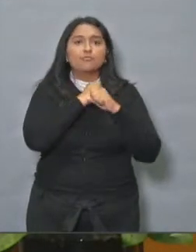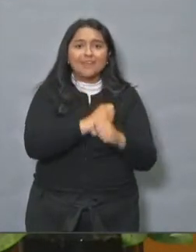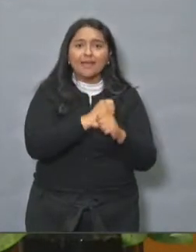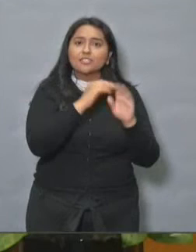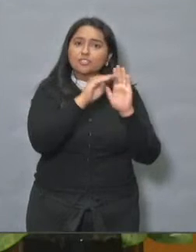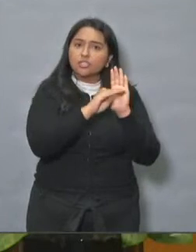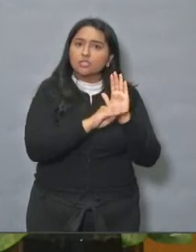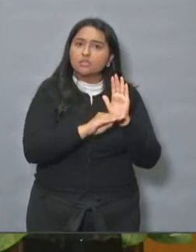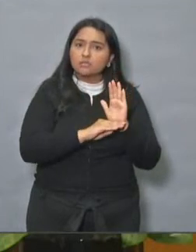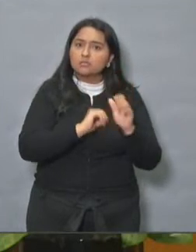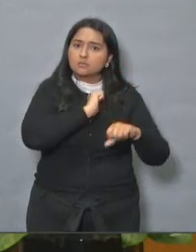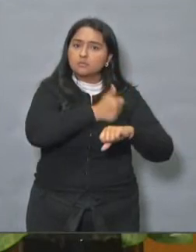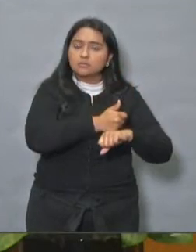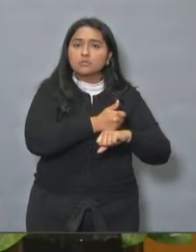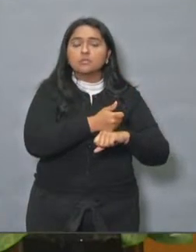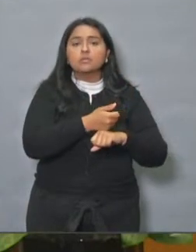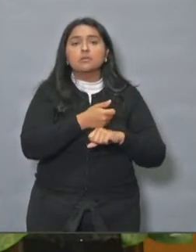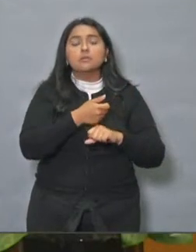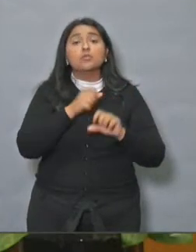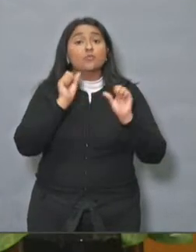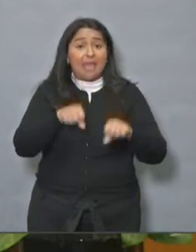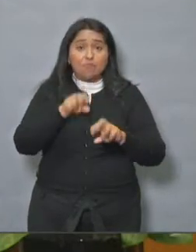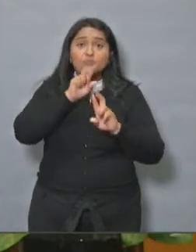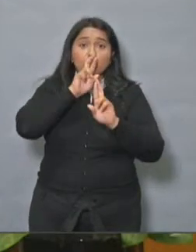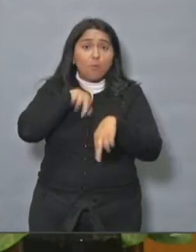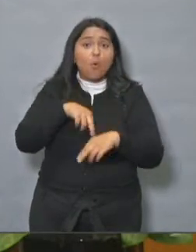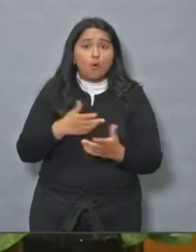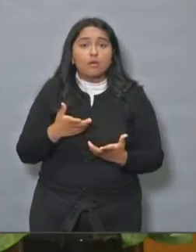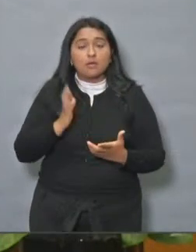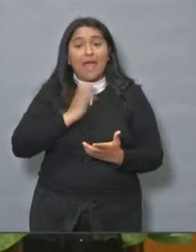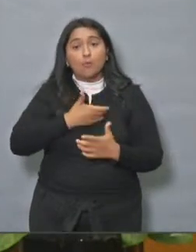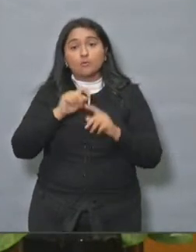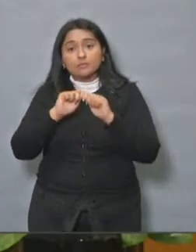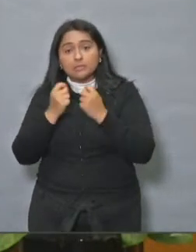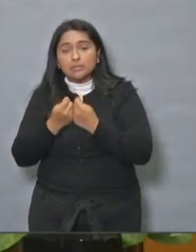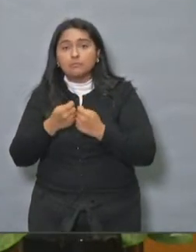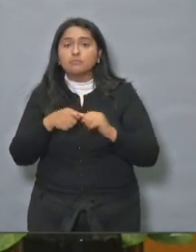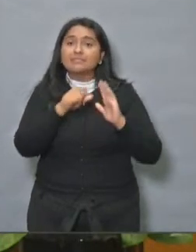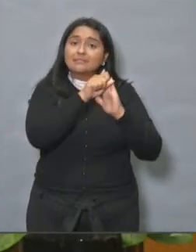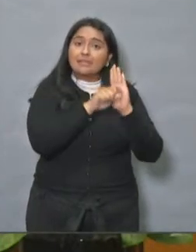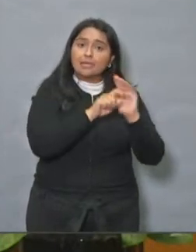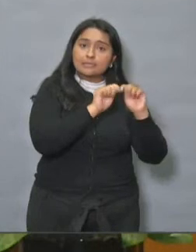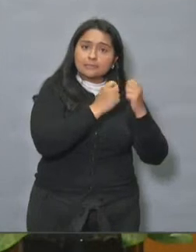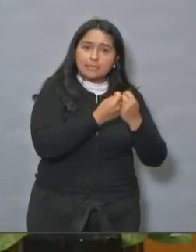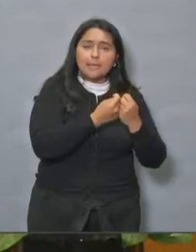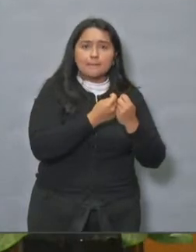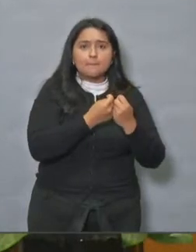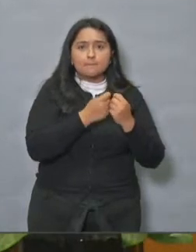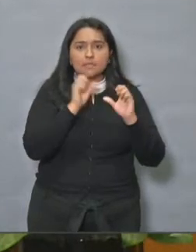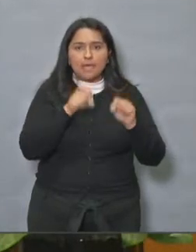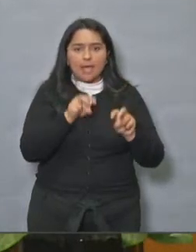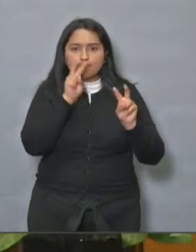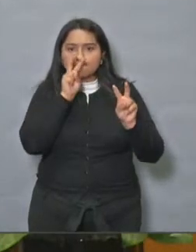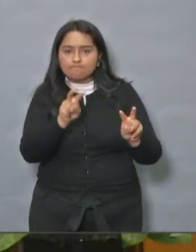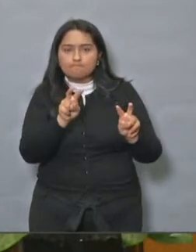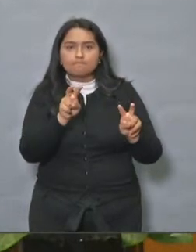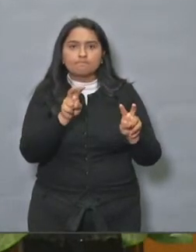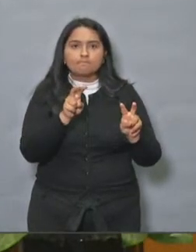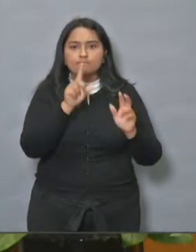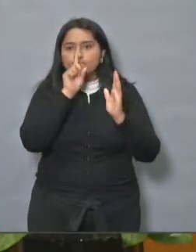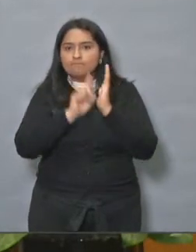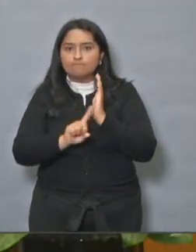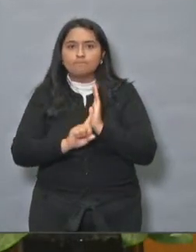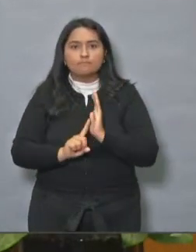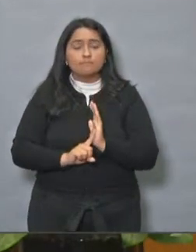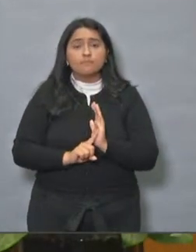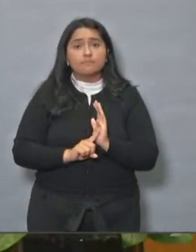And there are reporting mechanisms so that our team and the state team can pay particular attention to what's going on. That ought